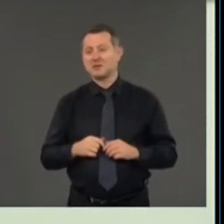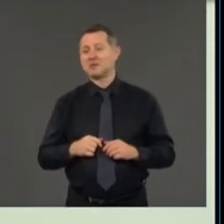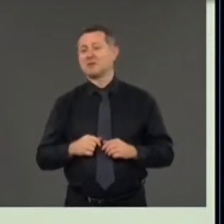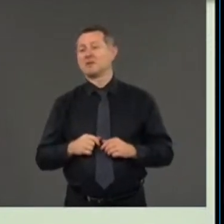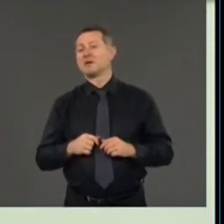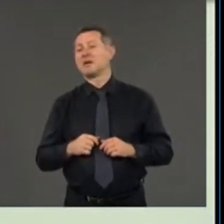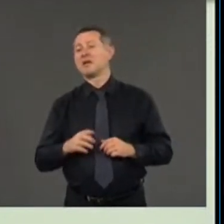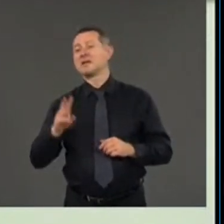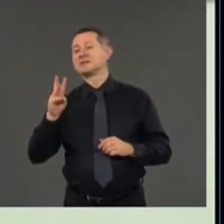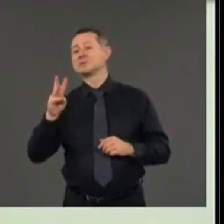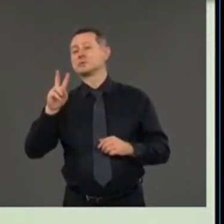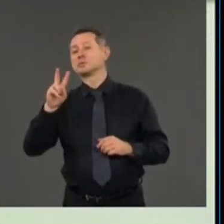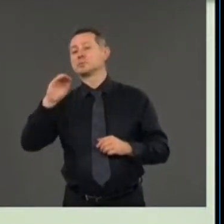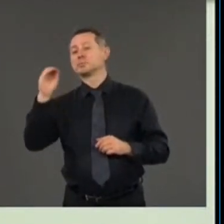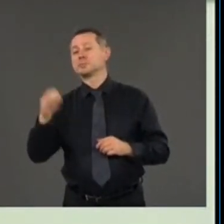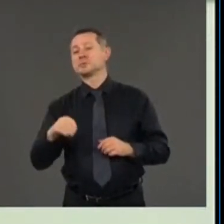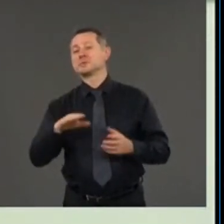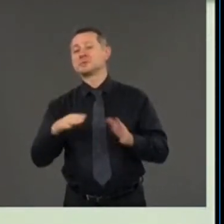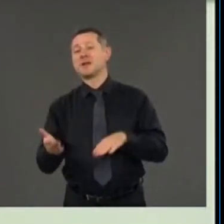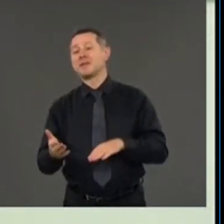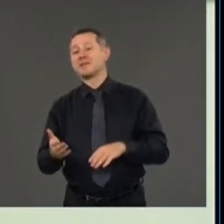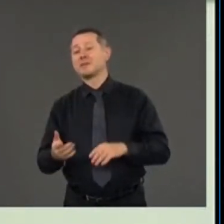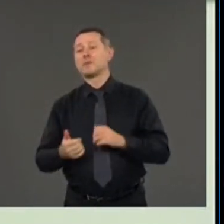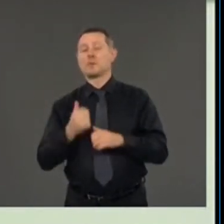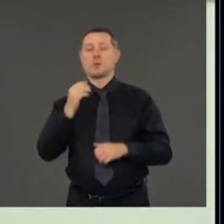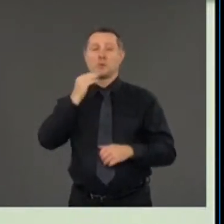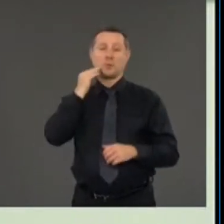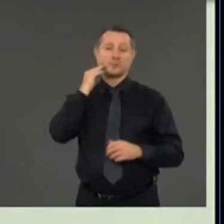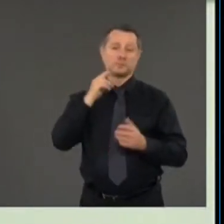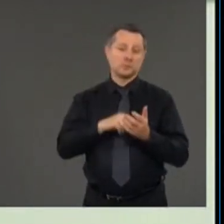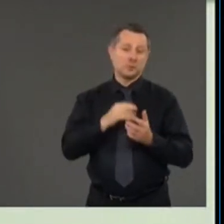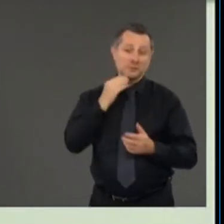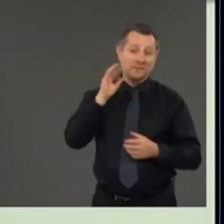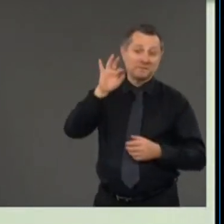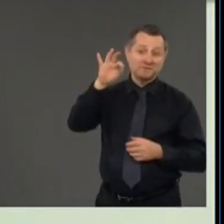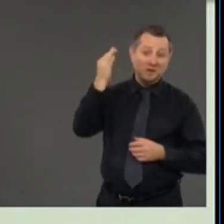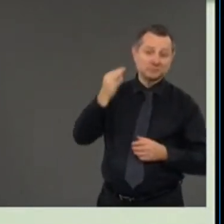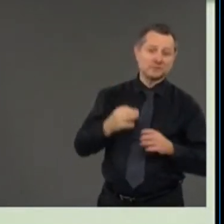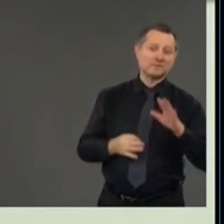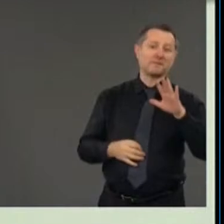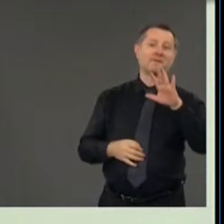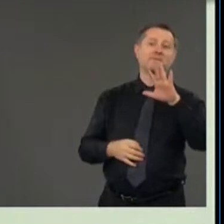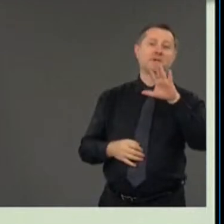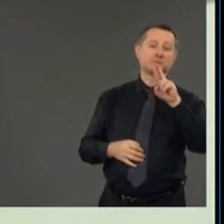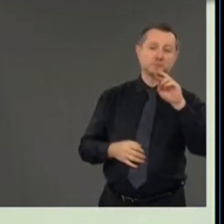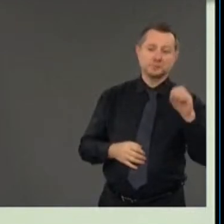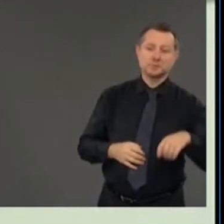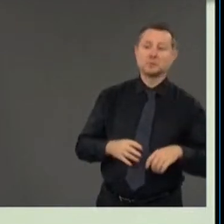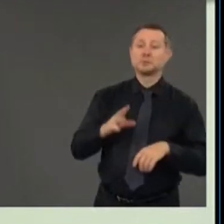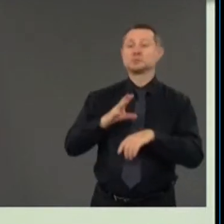82%. In France, it's 51%. In Sweden, it's 49%.